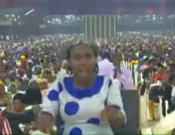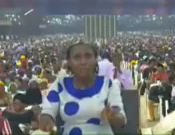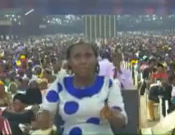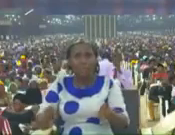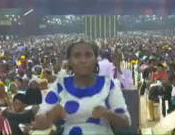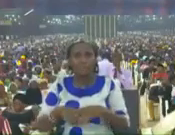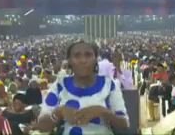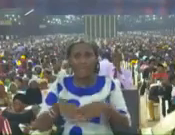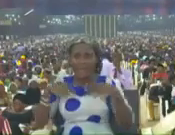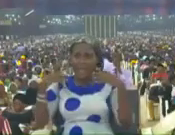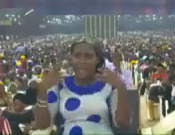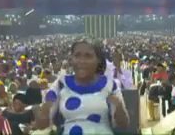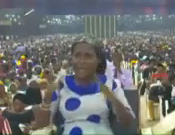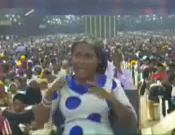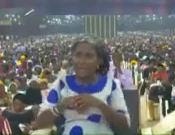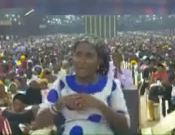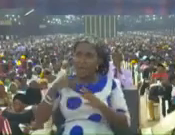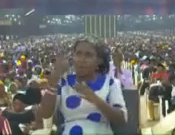What is this?